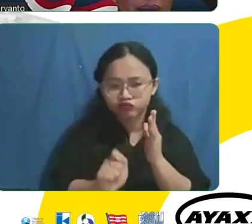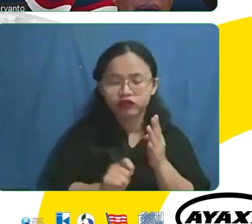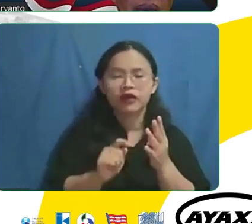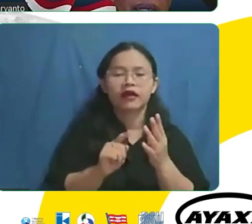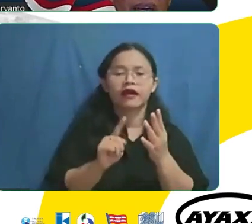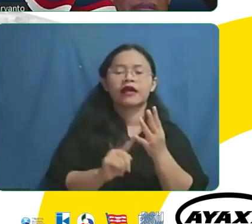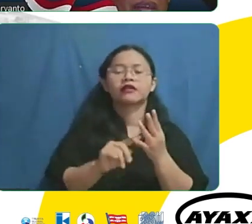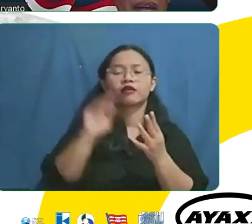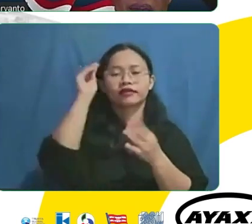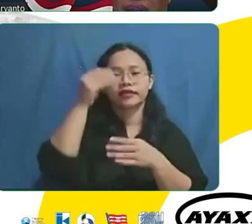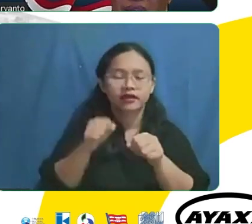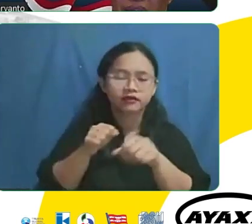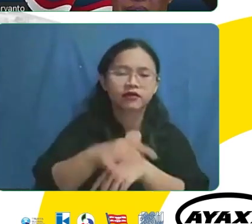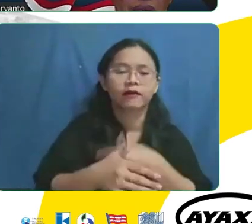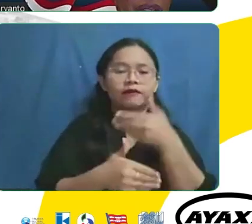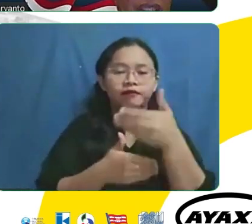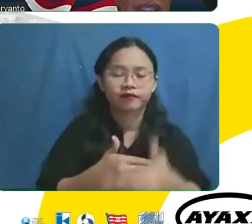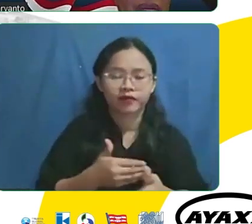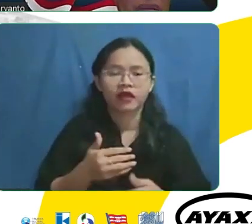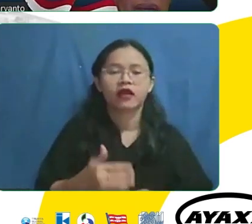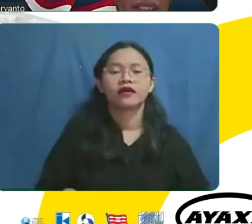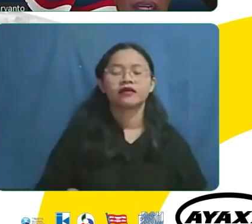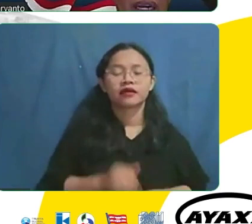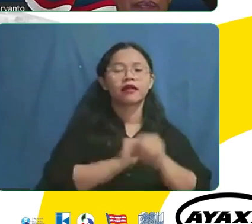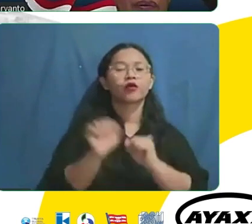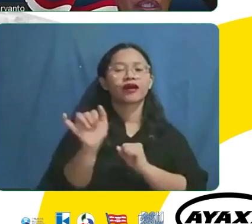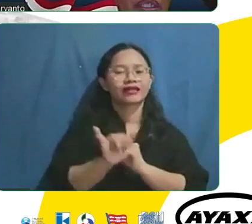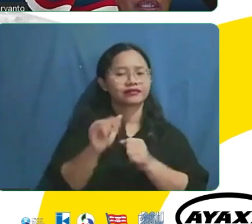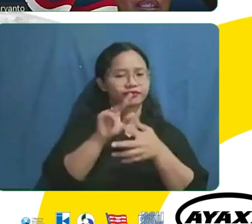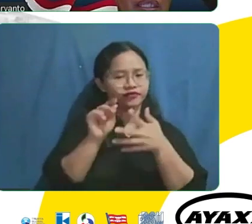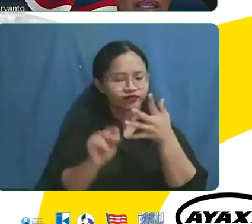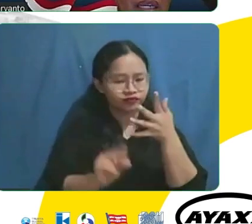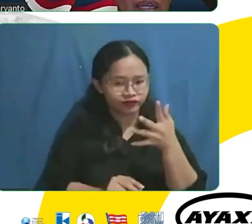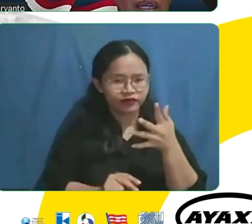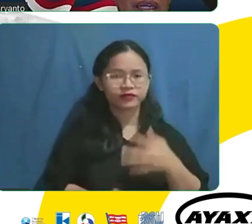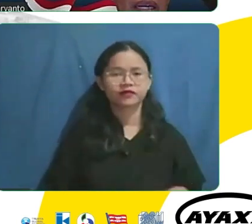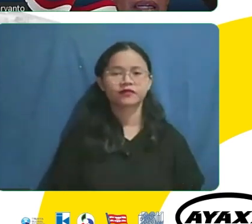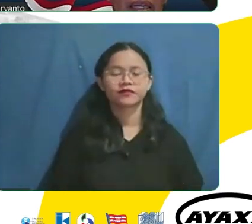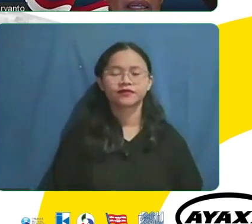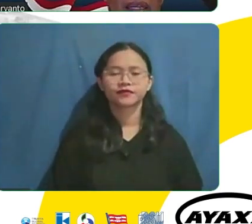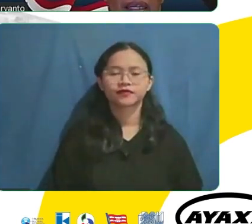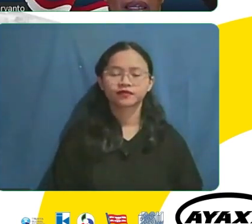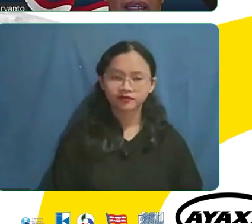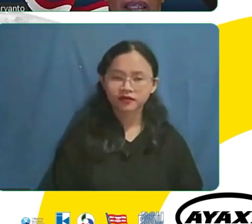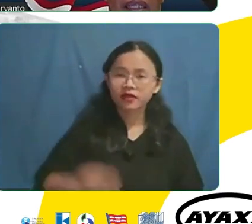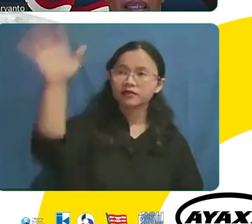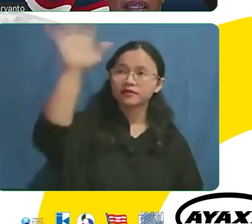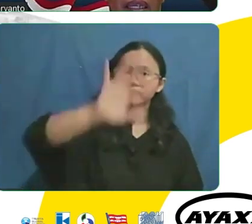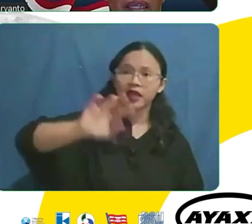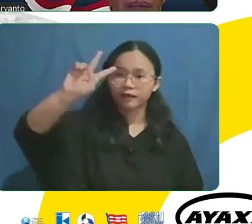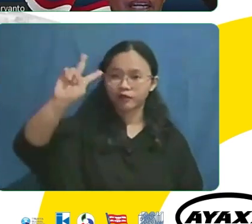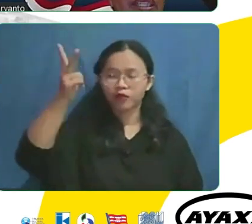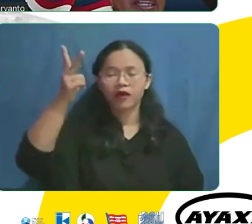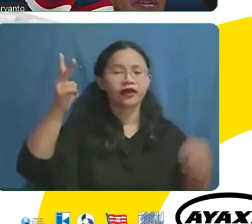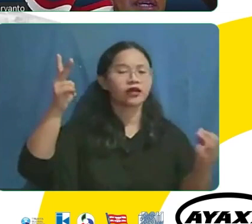And now go further to climate change and air pollution. That is the